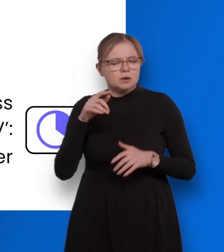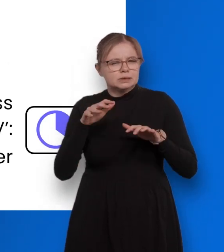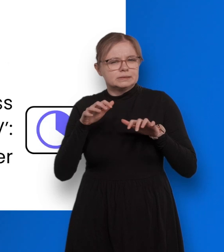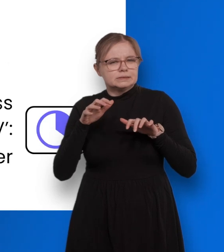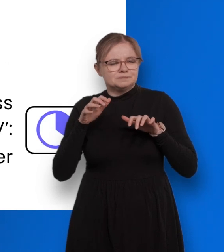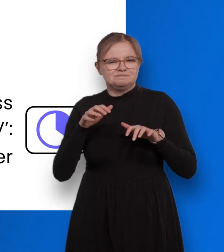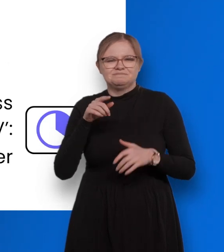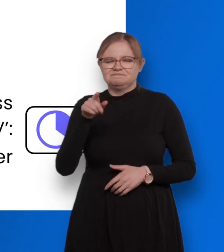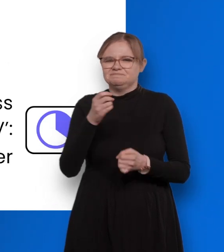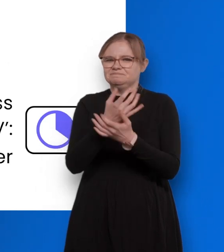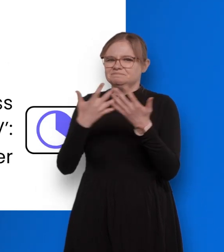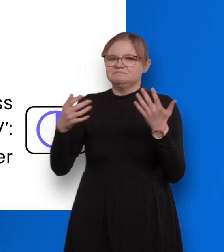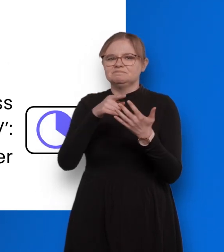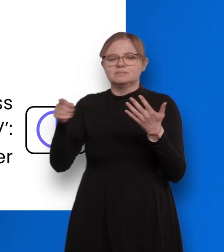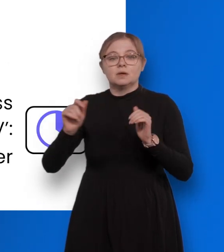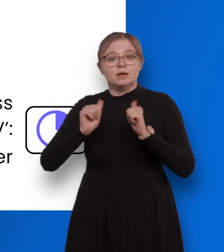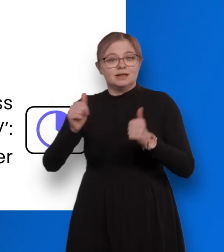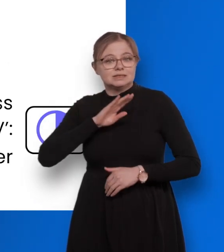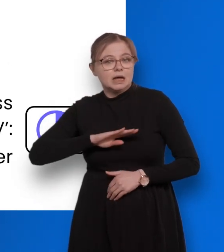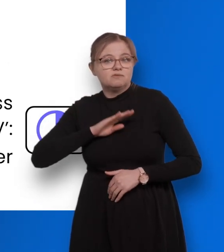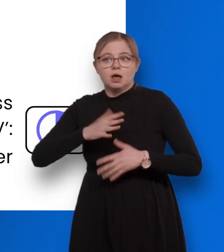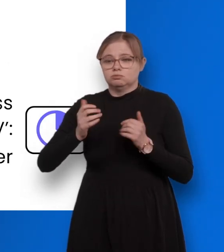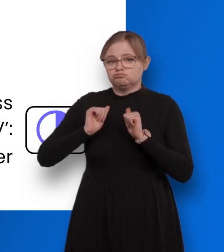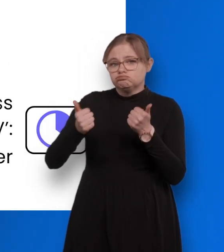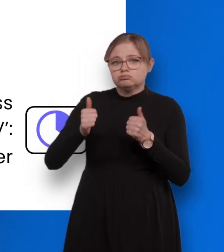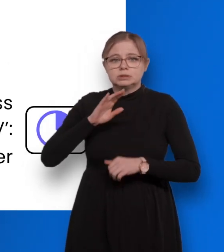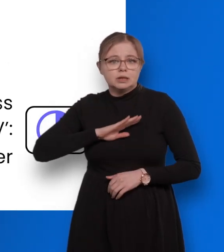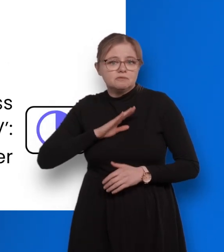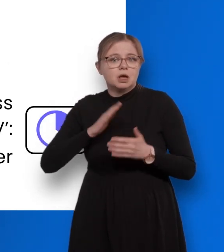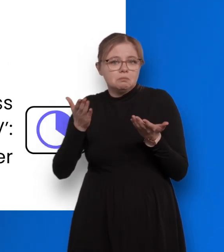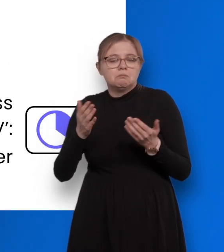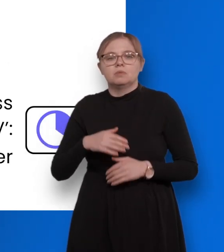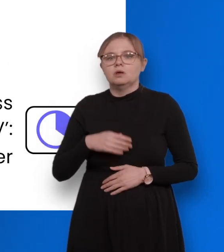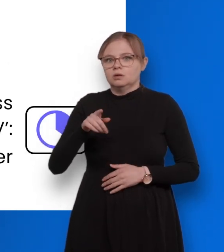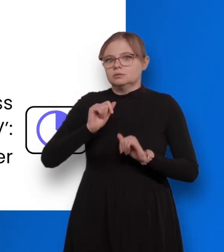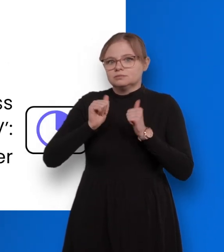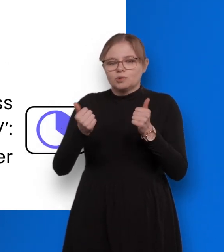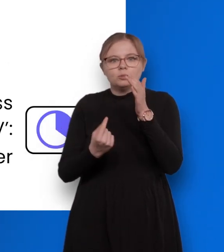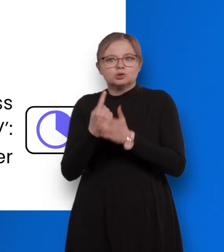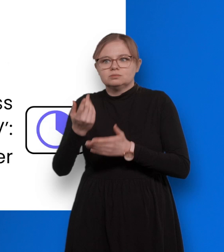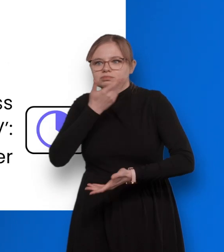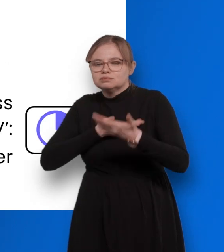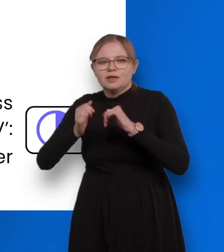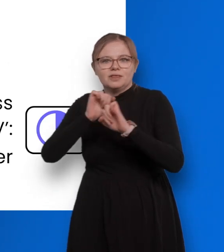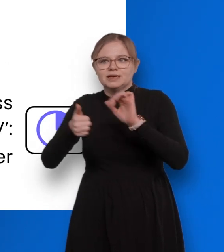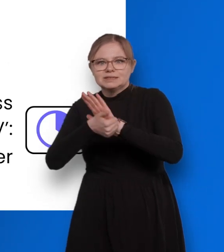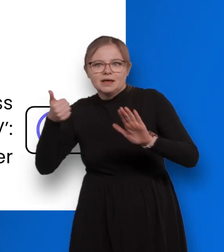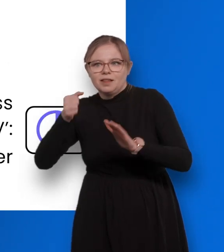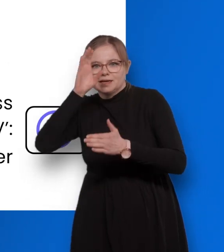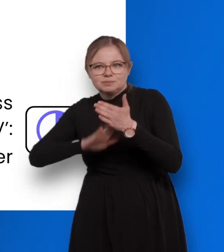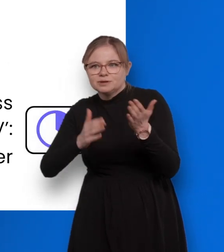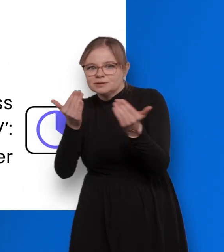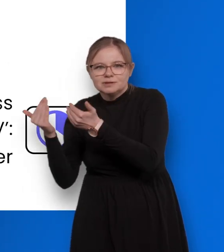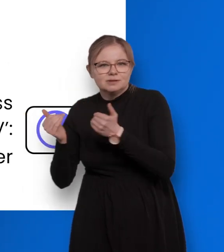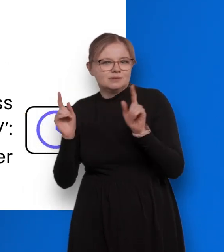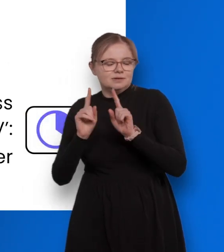5 applicants were either very satisfied or satisfied. It was a credible opportunity to describe their skills and experience, which is great. It's kind of meeting its